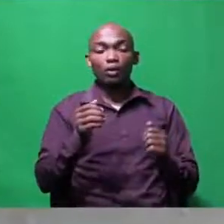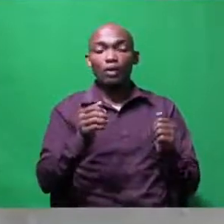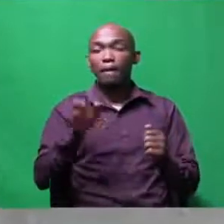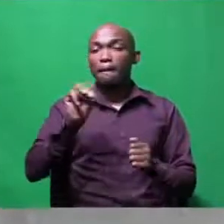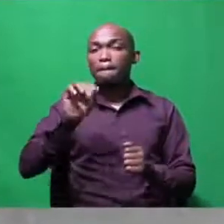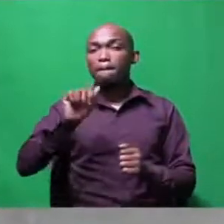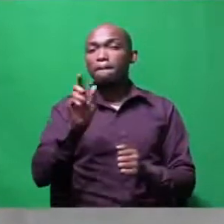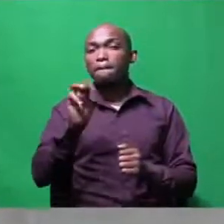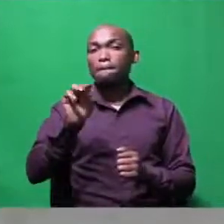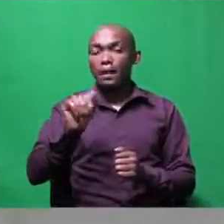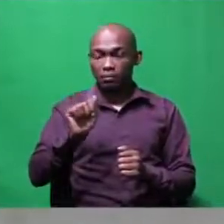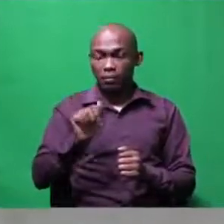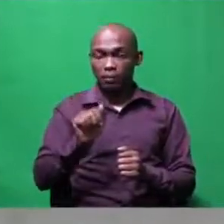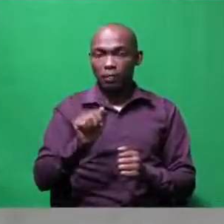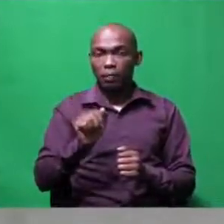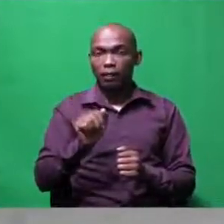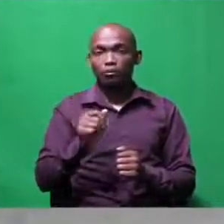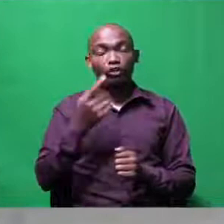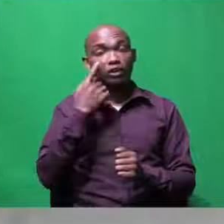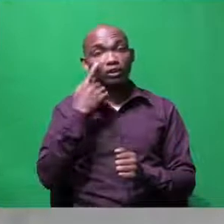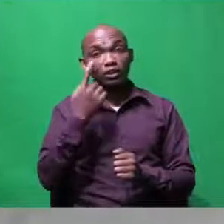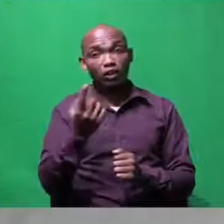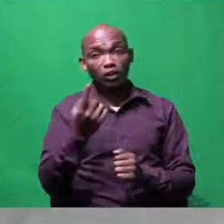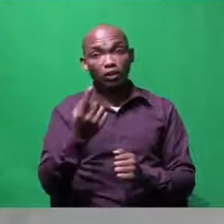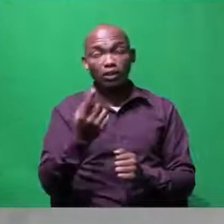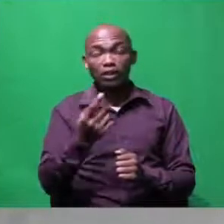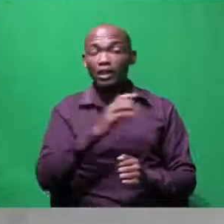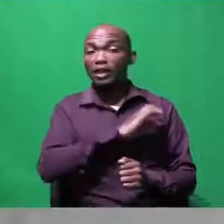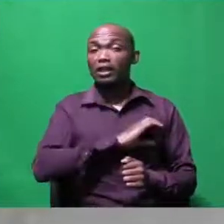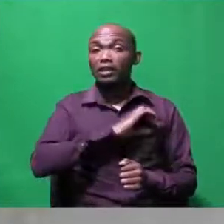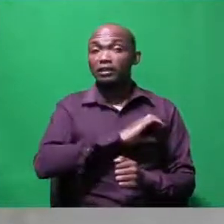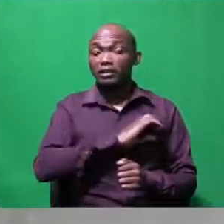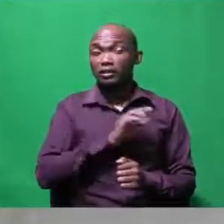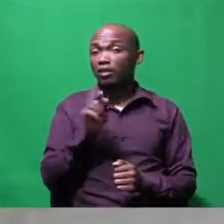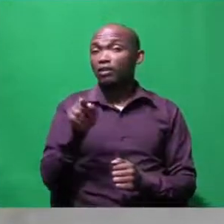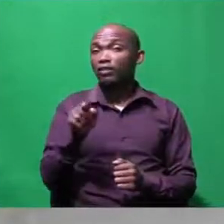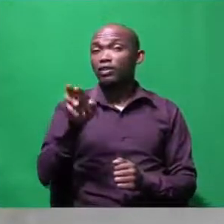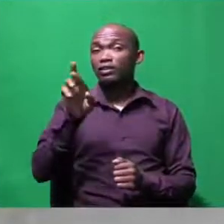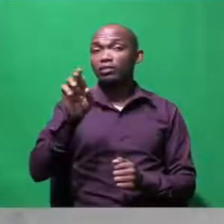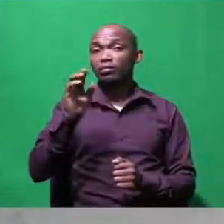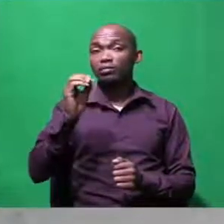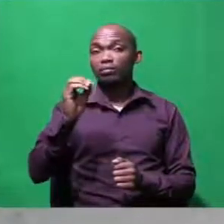is erupted. So let us look the characteristic of this rock.